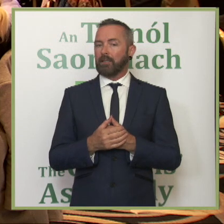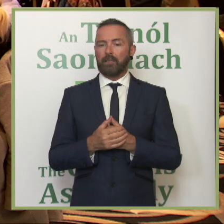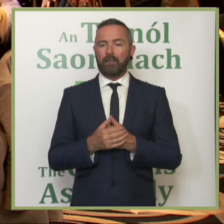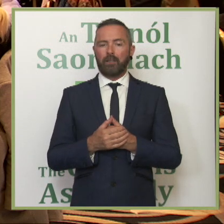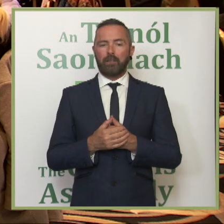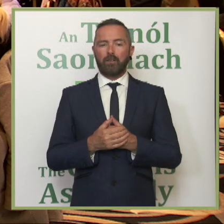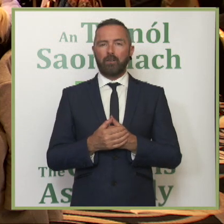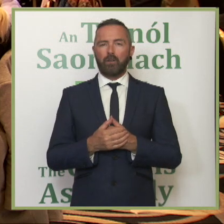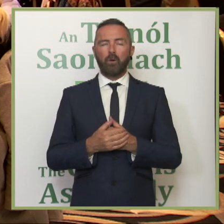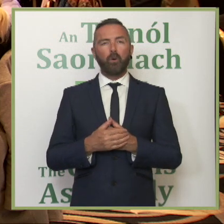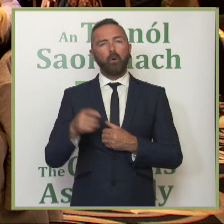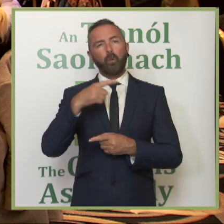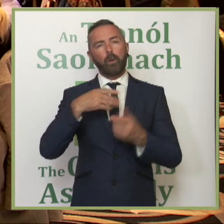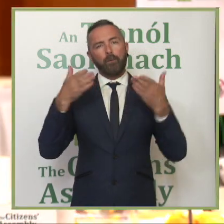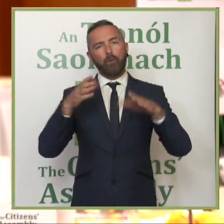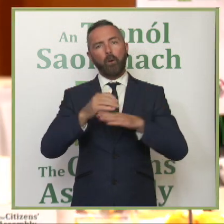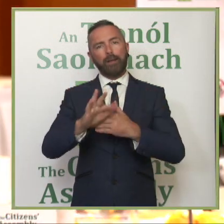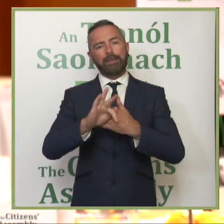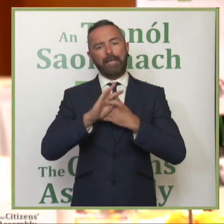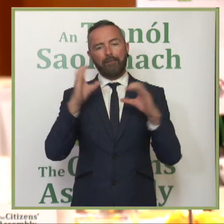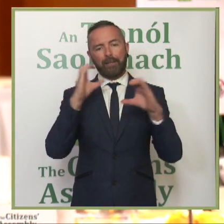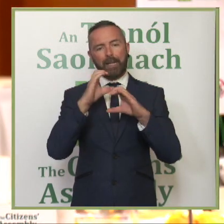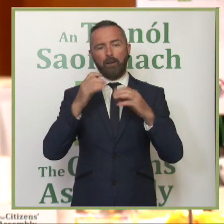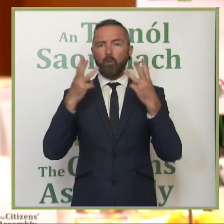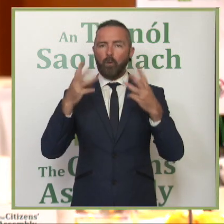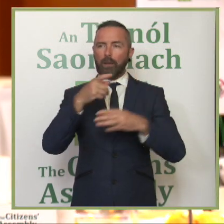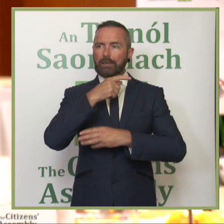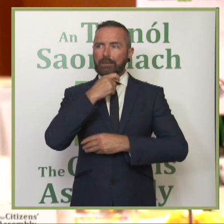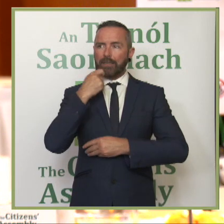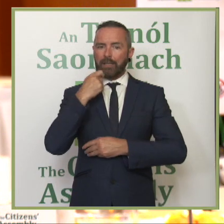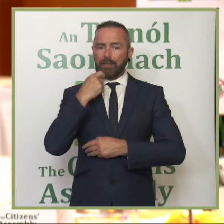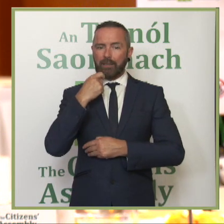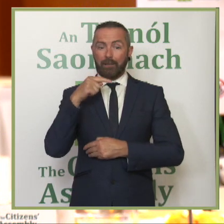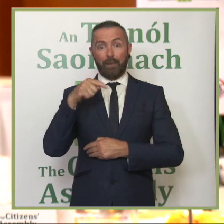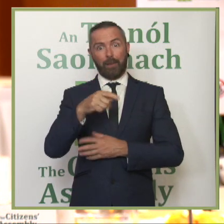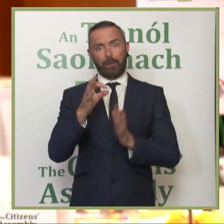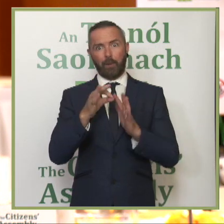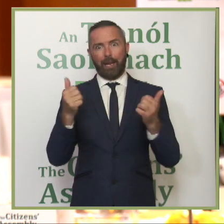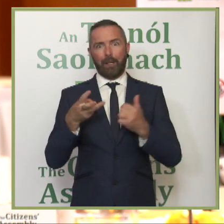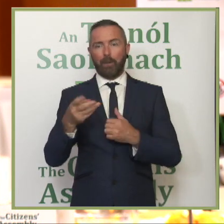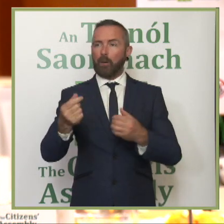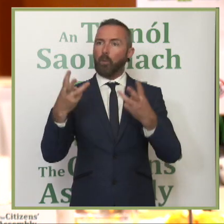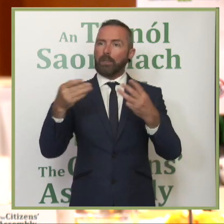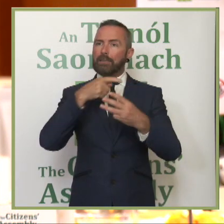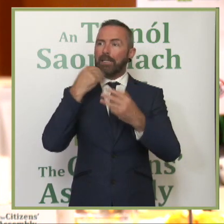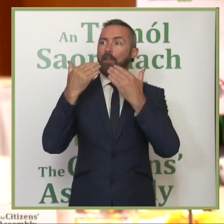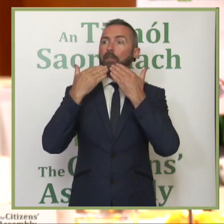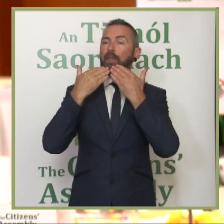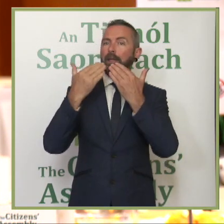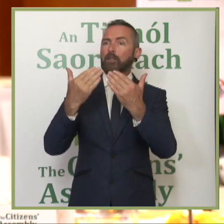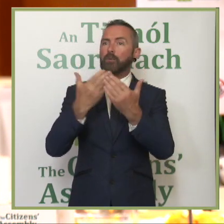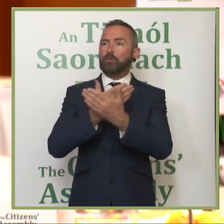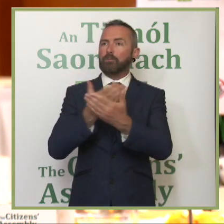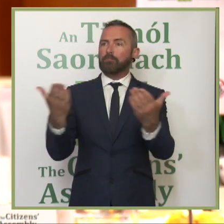were just looking at self-care, and we just wanted to say, at this point anyway, thank you, instead of asking for something.